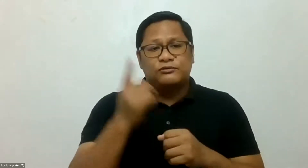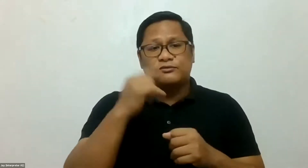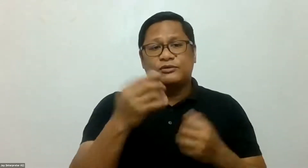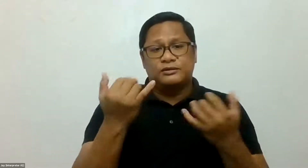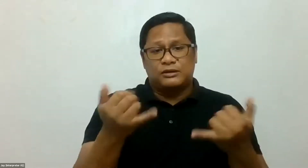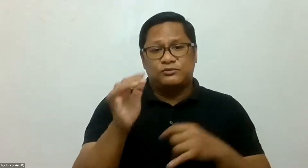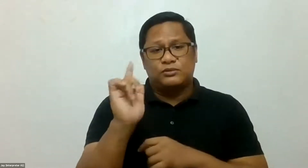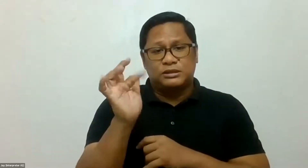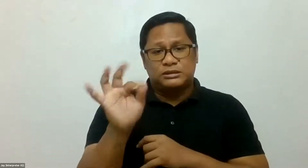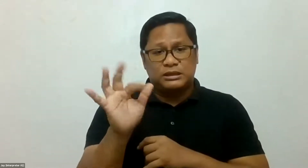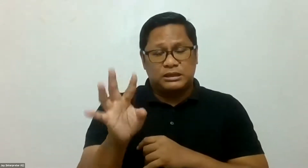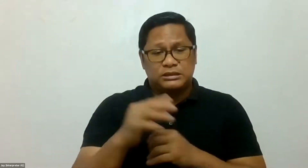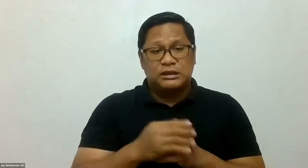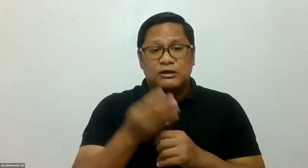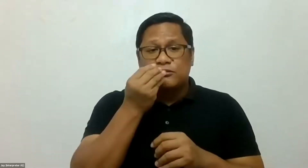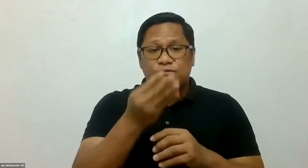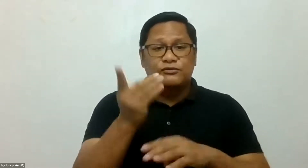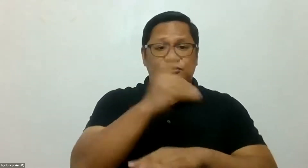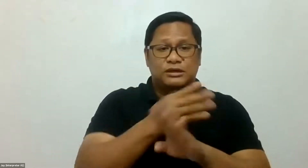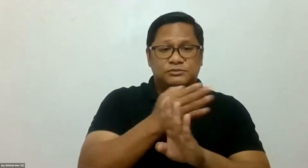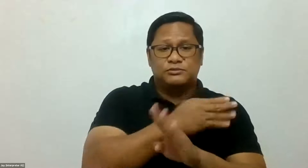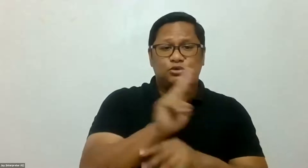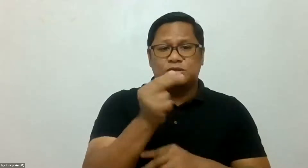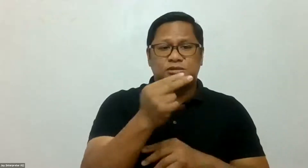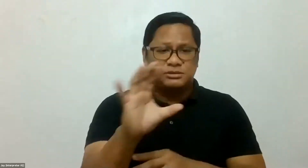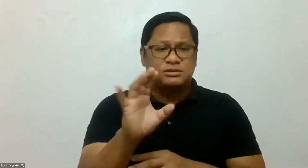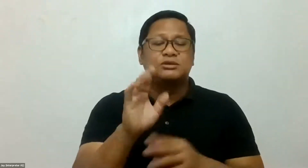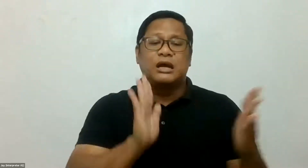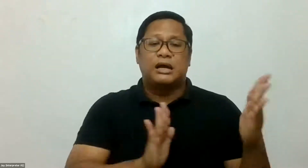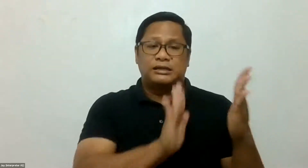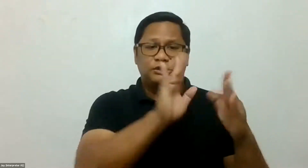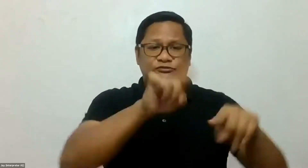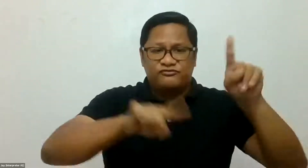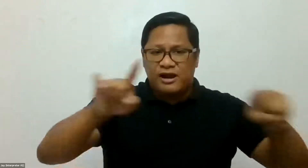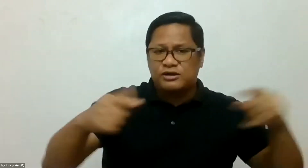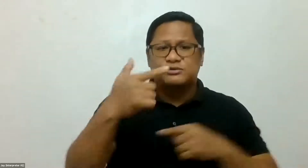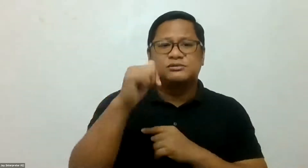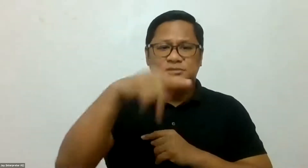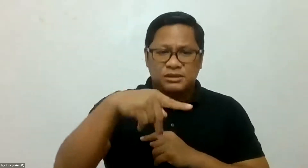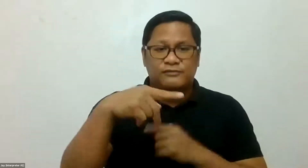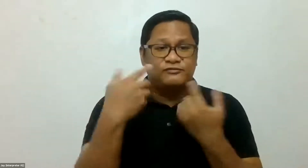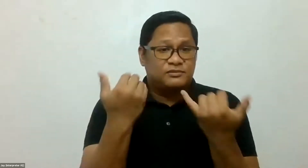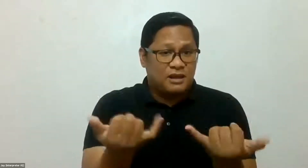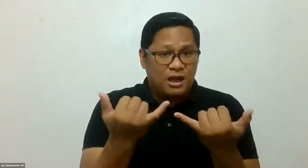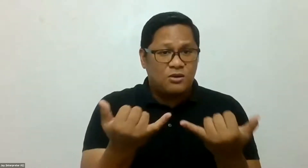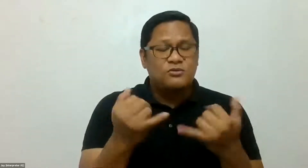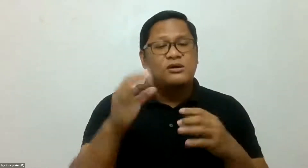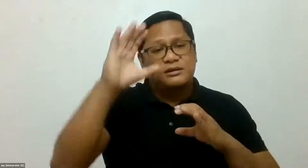2019, a few days earlier than the UHC law, addresses various gaps in current